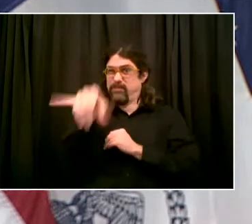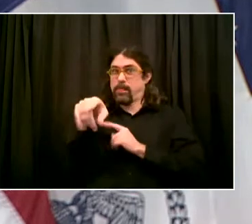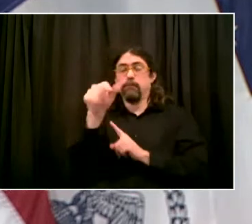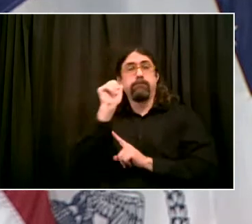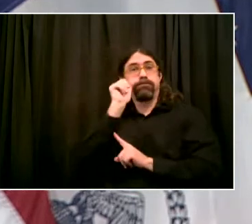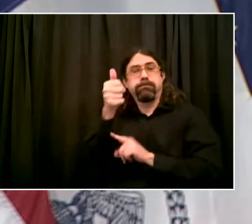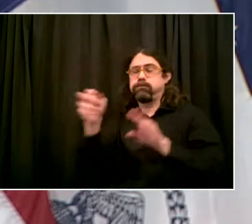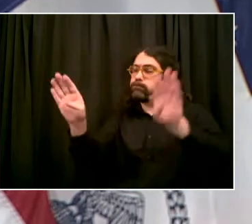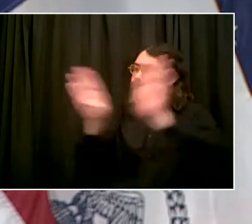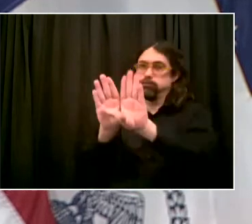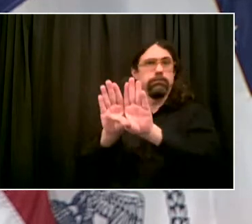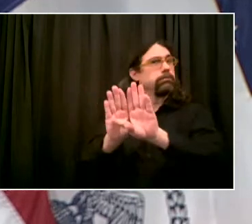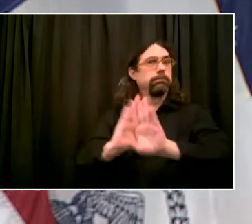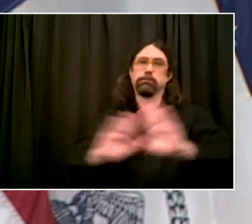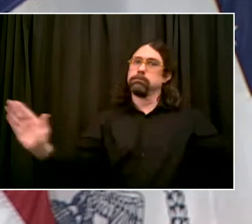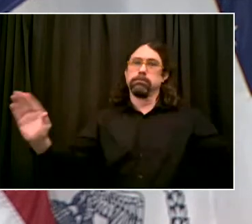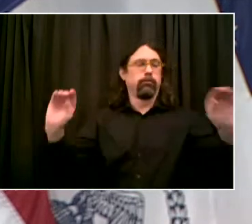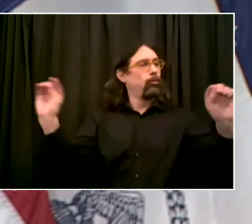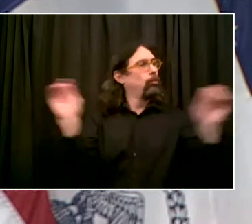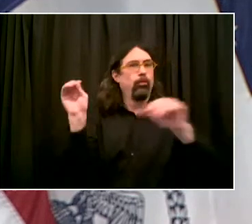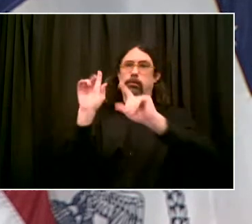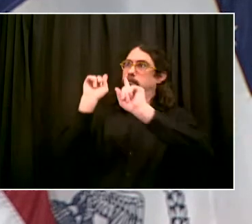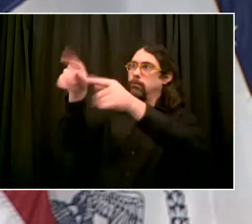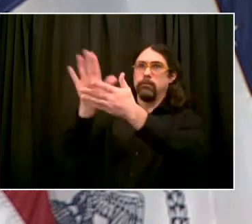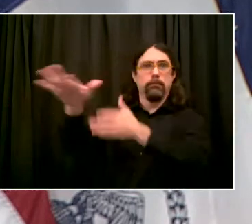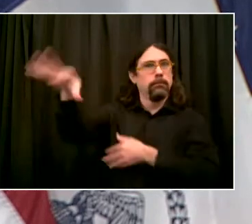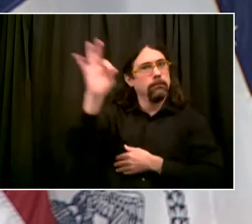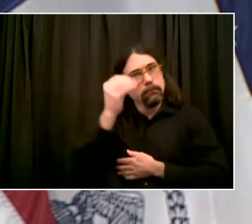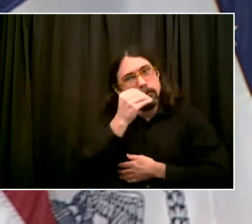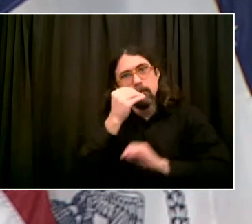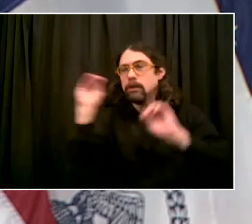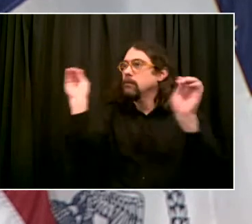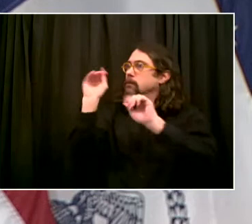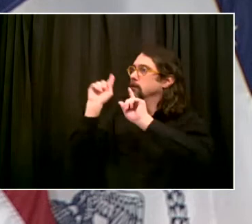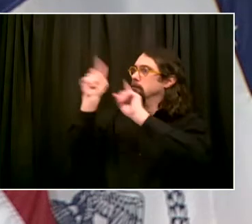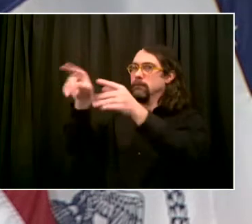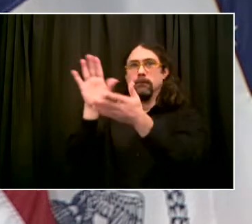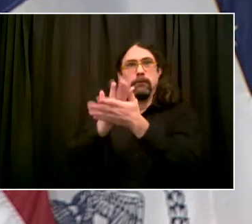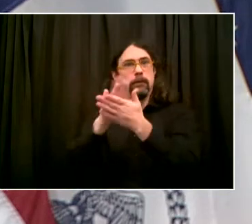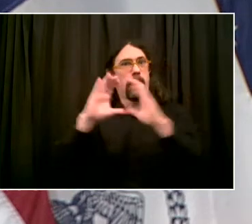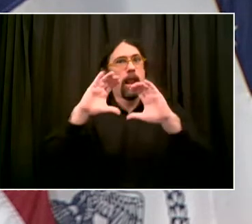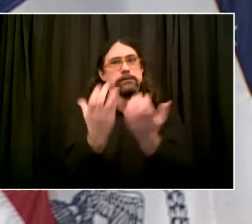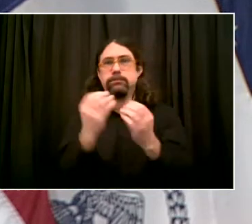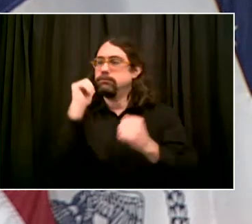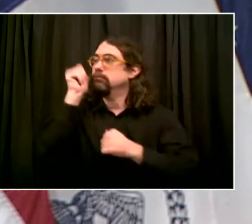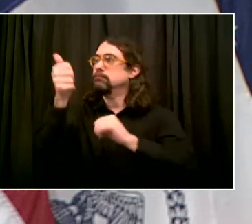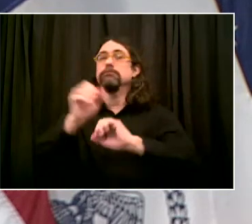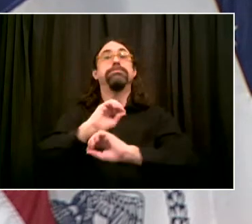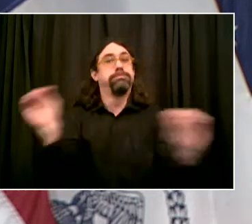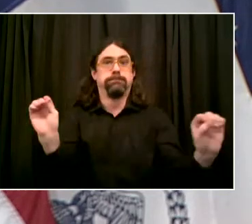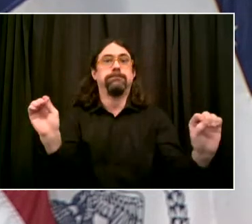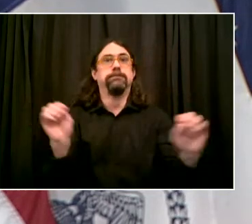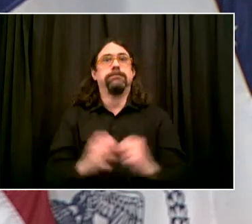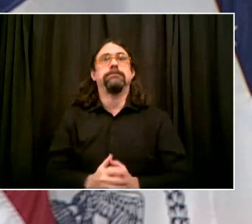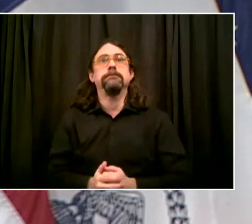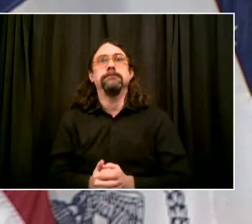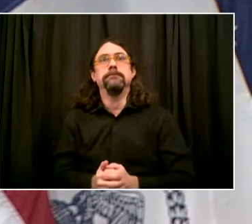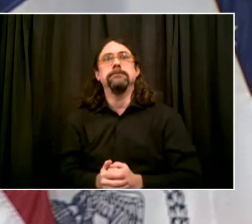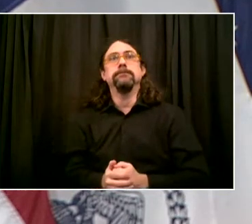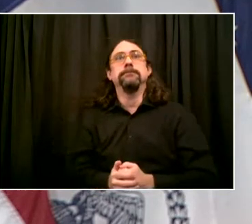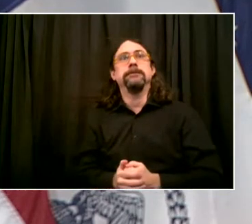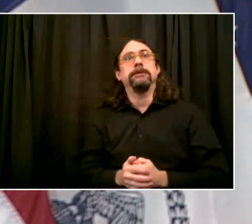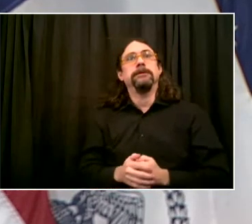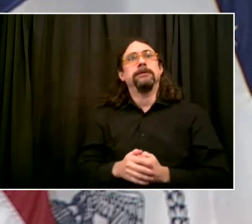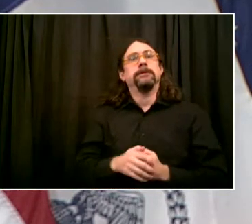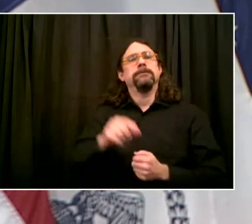safety and everyone around you, but also so our sanitation department can do their crucial work and have the clear spaces to